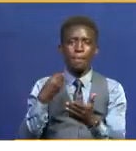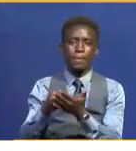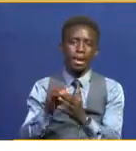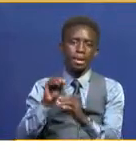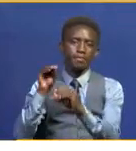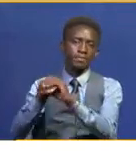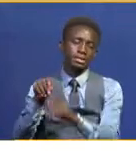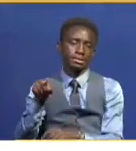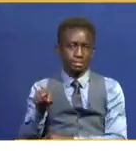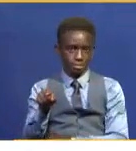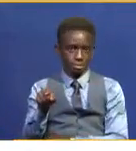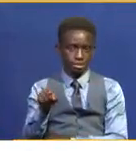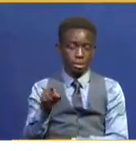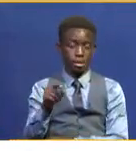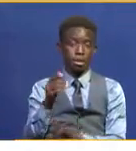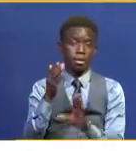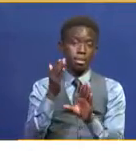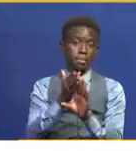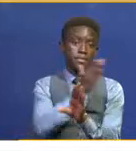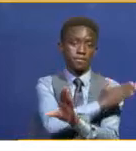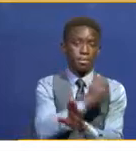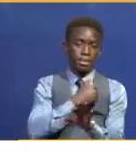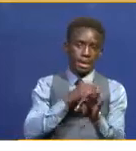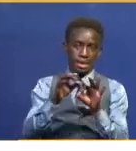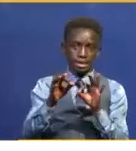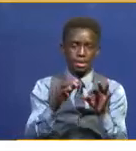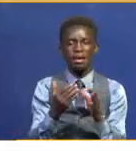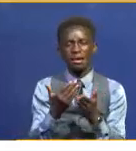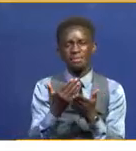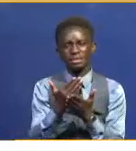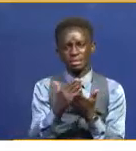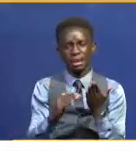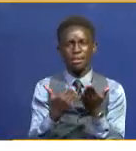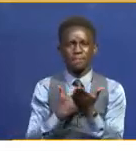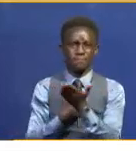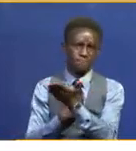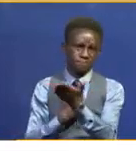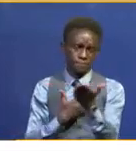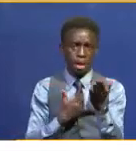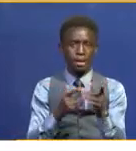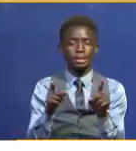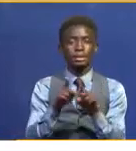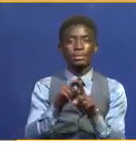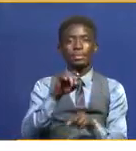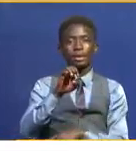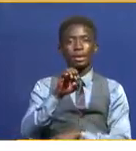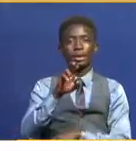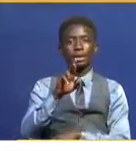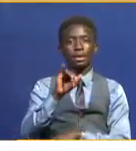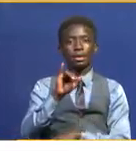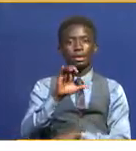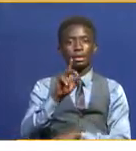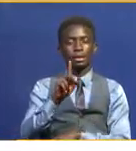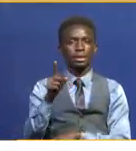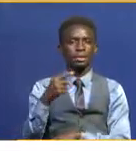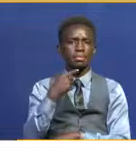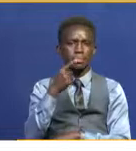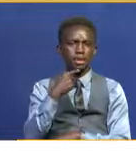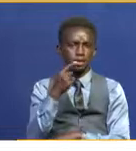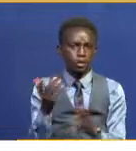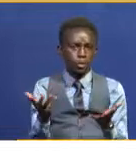as I mentioned earlier, there are quite a number, and as Eric mentioned, there